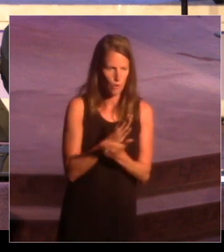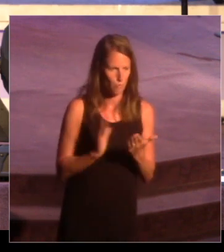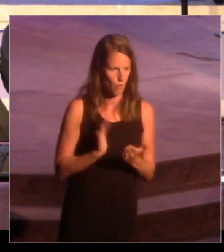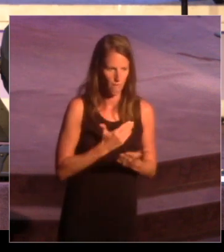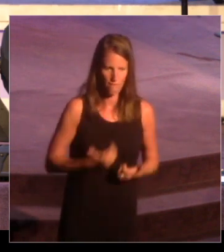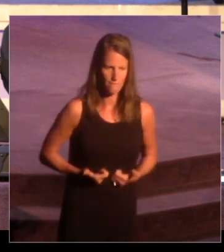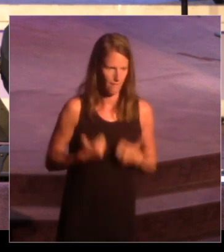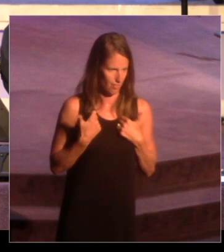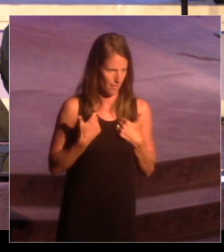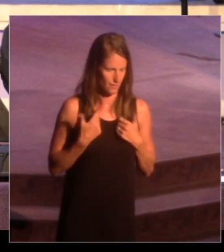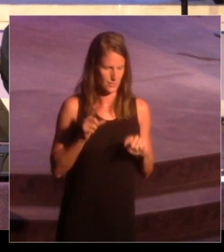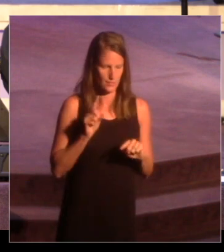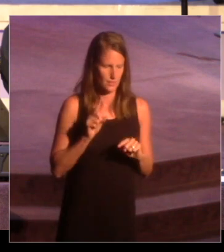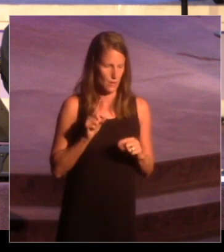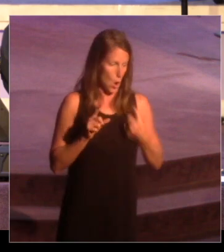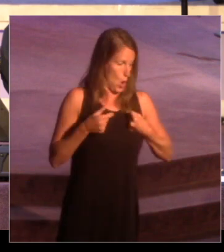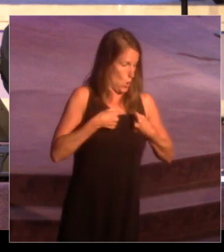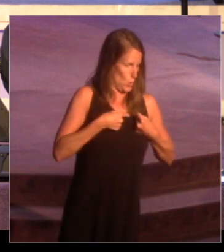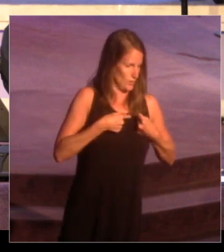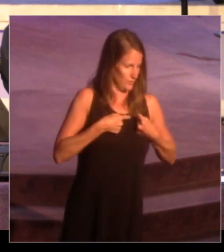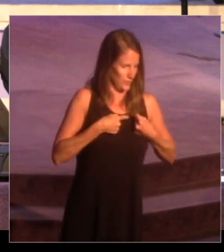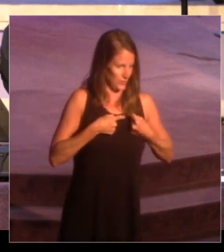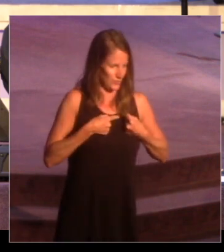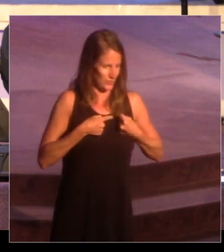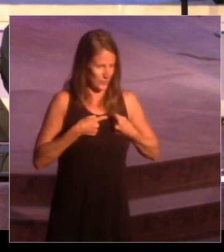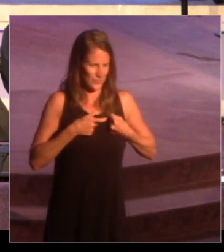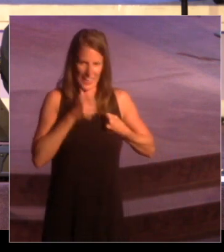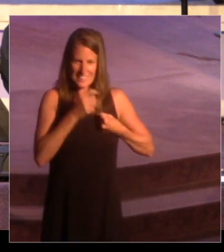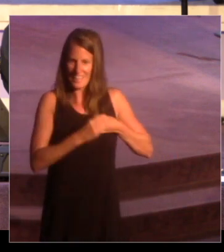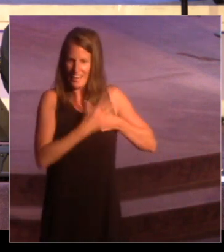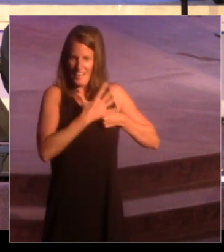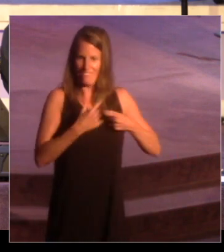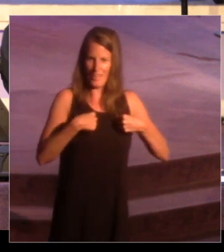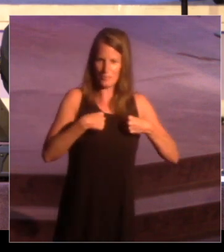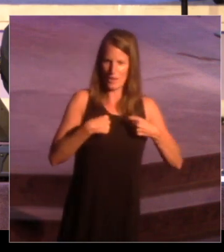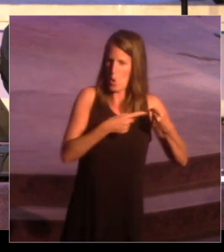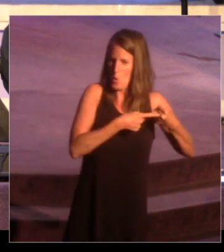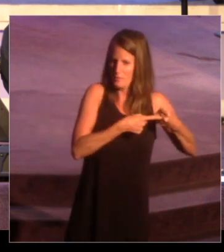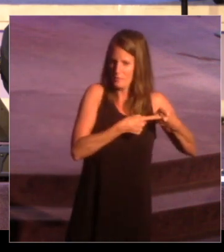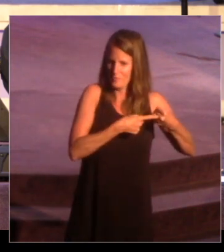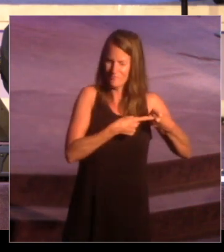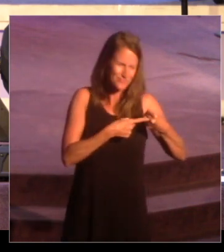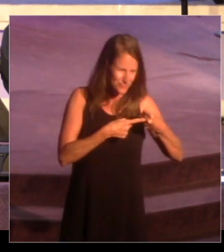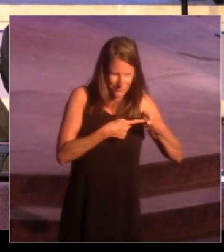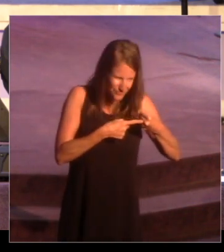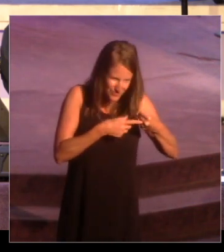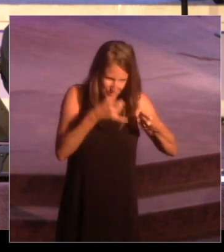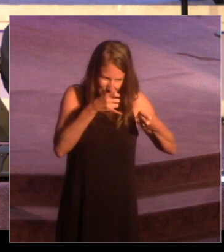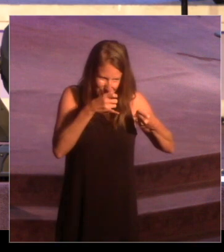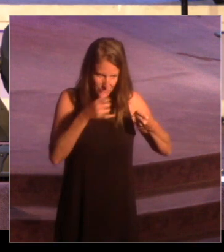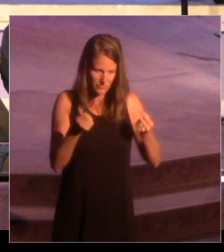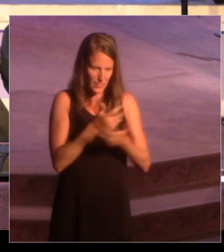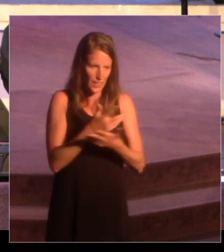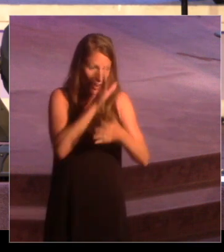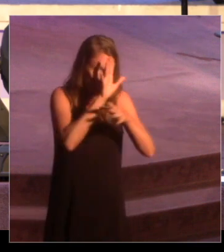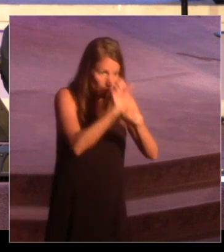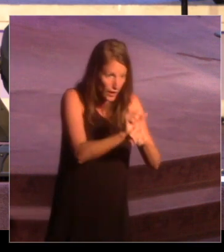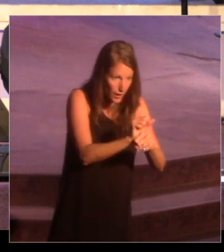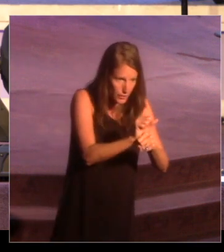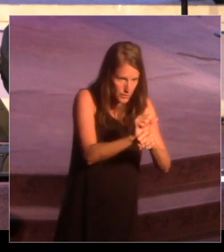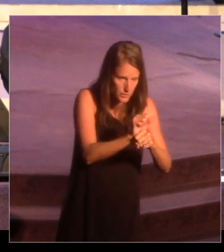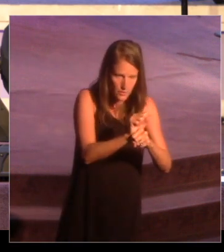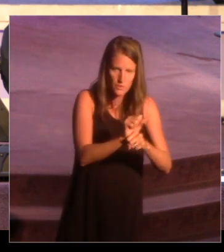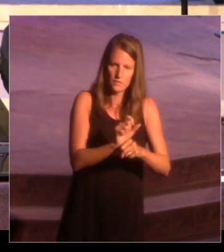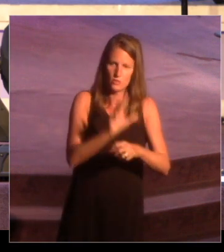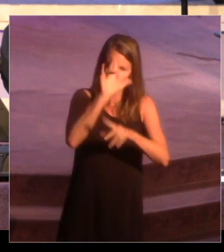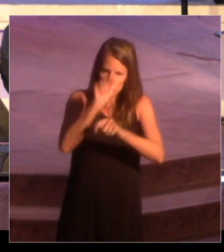or large, that we can hold on to and think, this isn't going to affect the rest of me. It just doesn't exist. Every habit of our lives is shaping